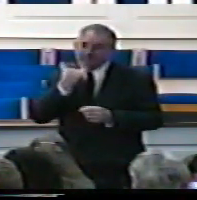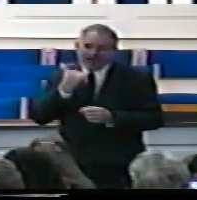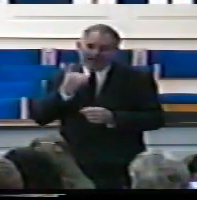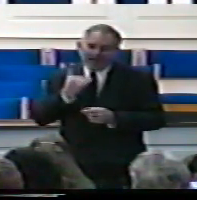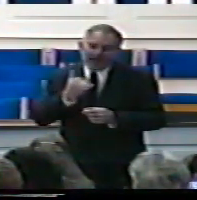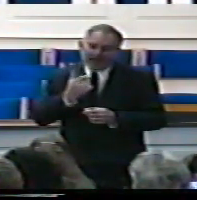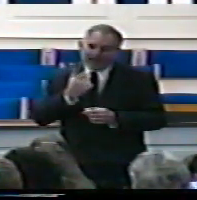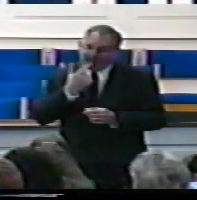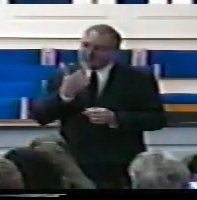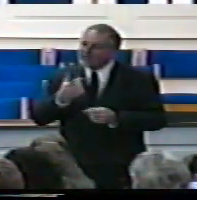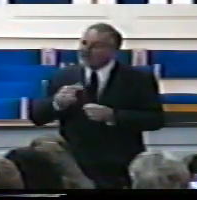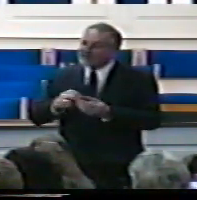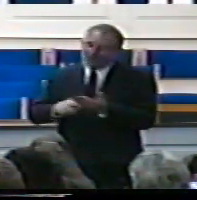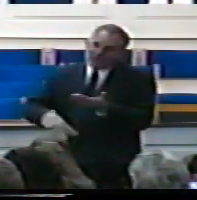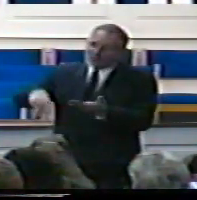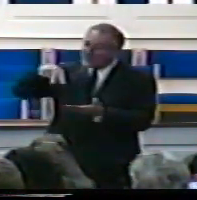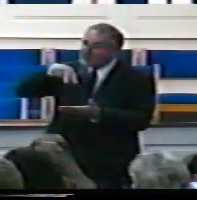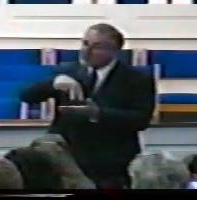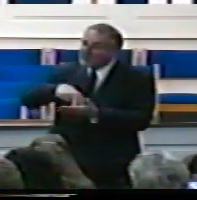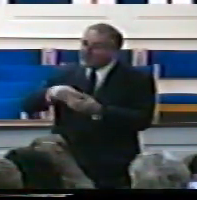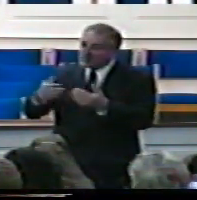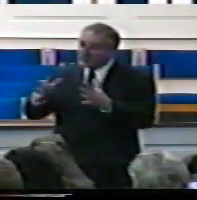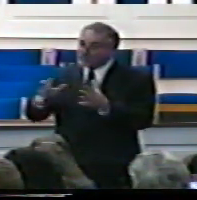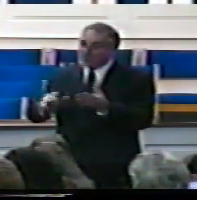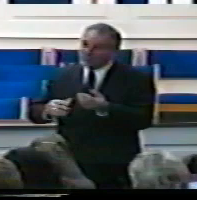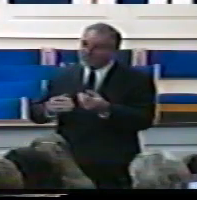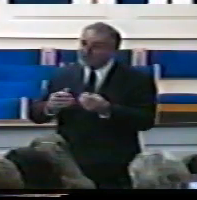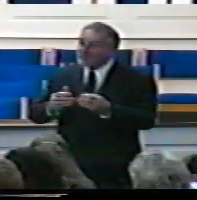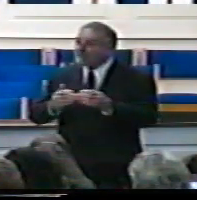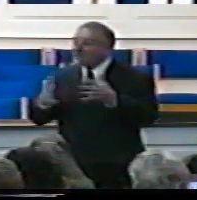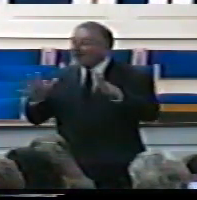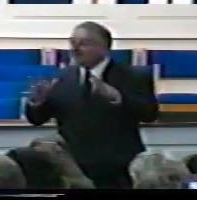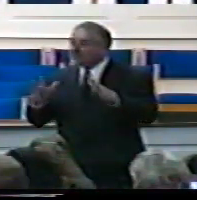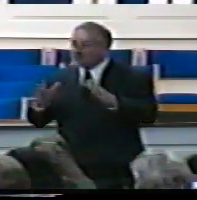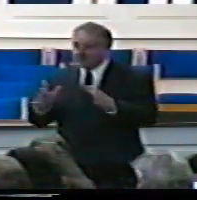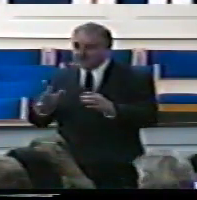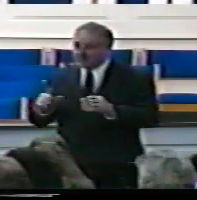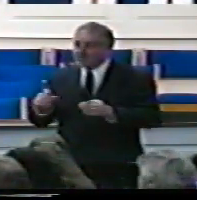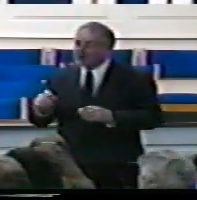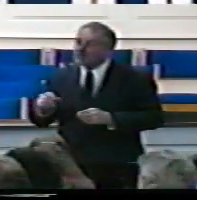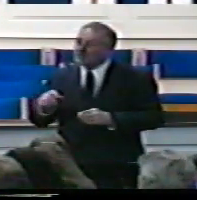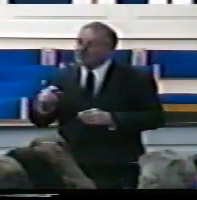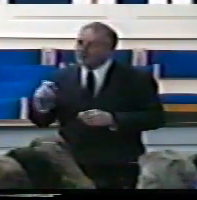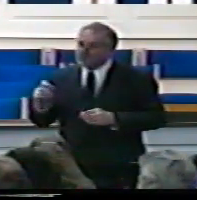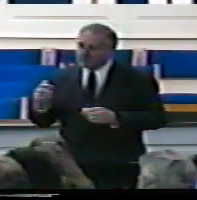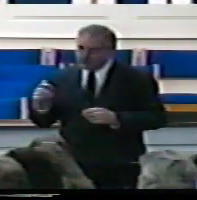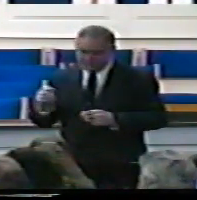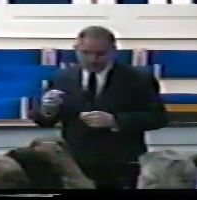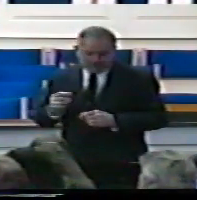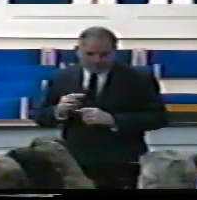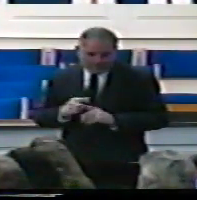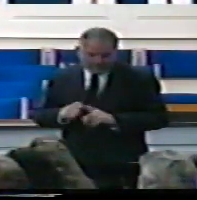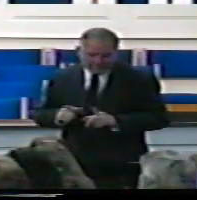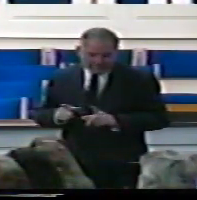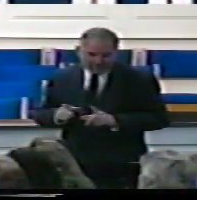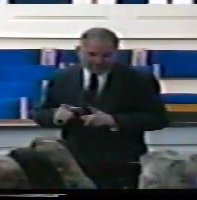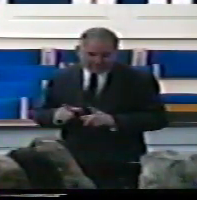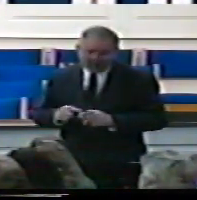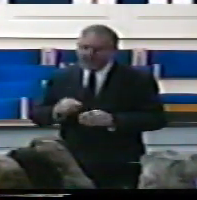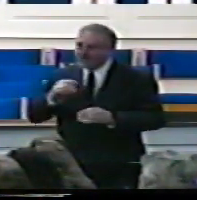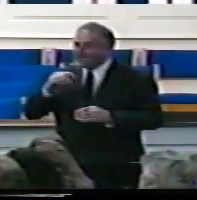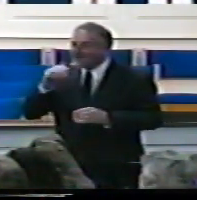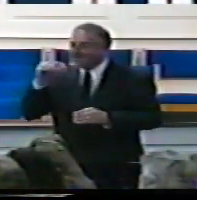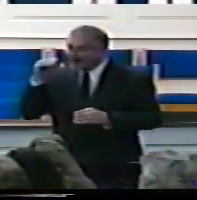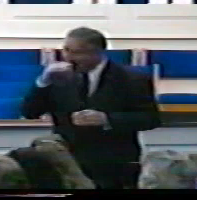is past already, and they've overthrown the faith of some. Some people have listened to the words of these men, to the words of God, and they said that the